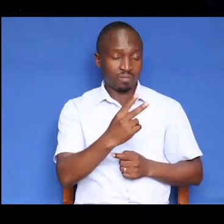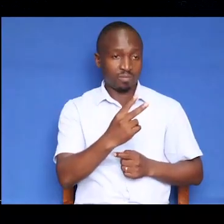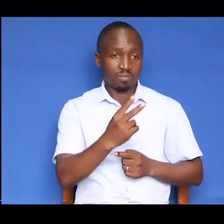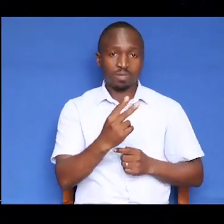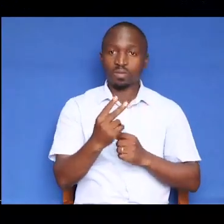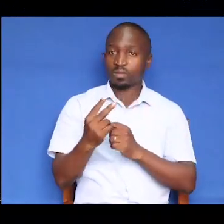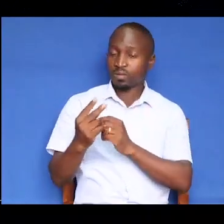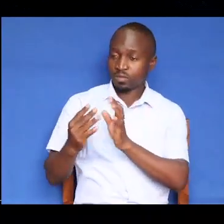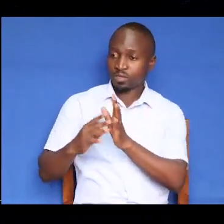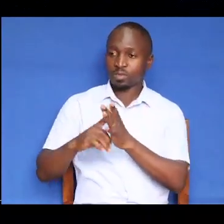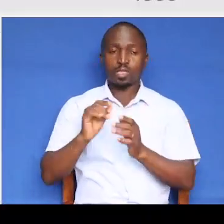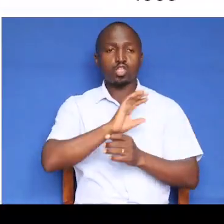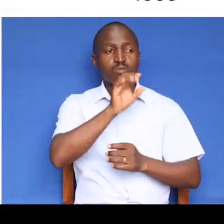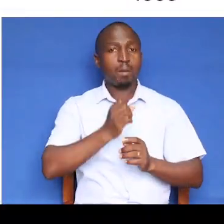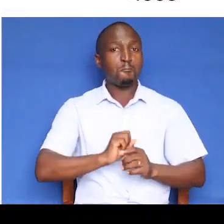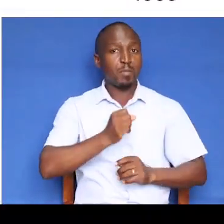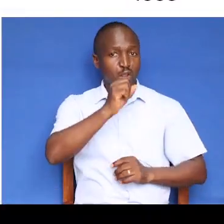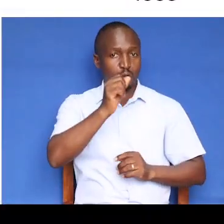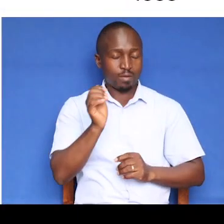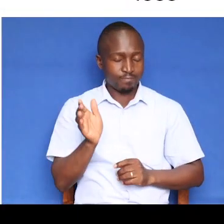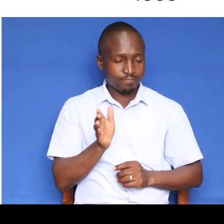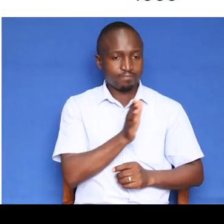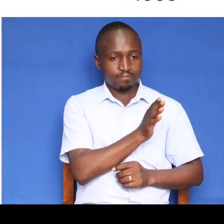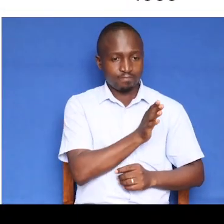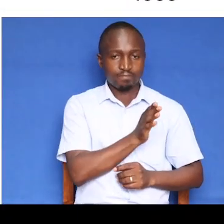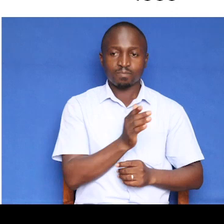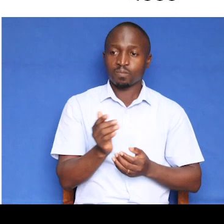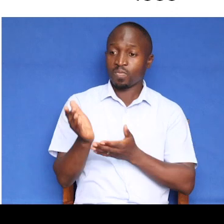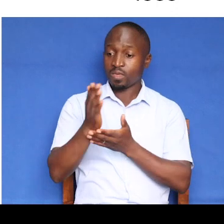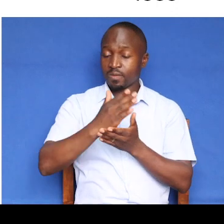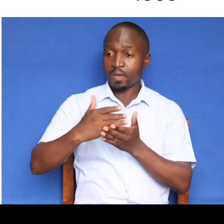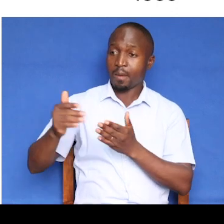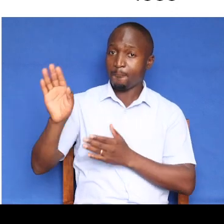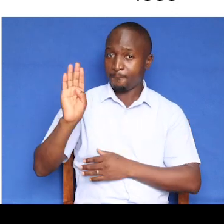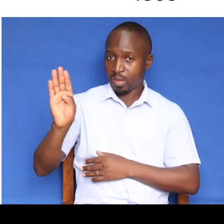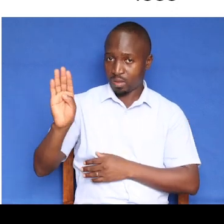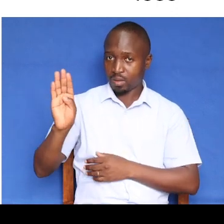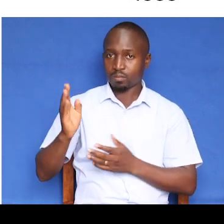millions. Part B, we are supposed to find